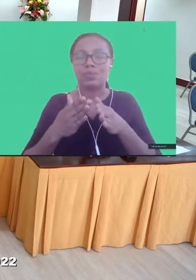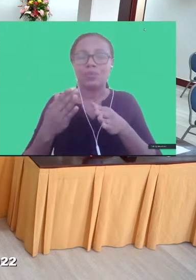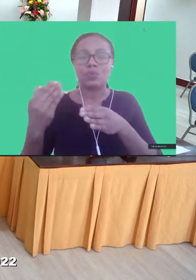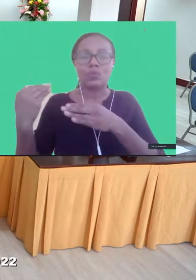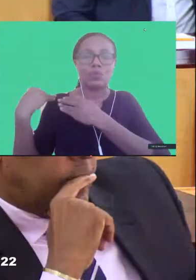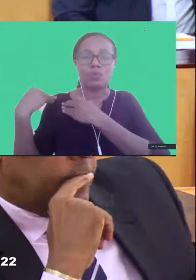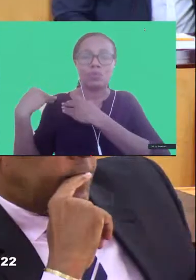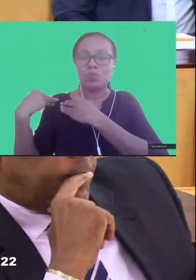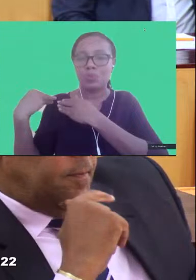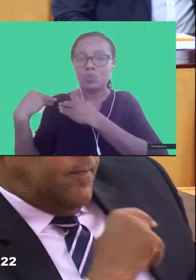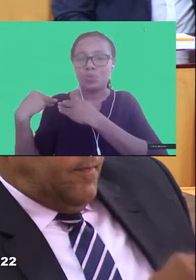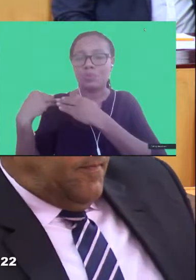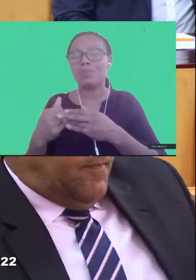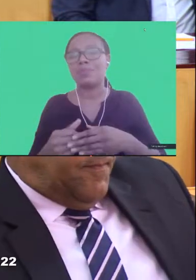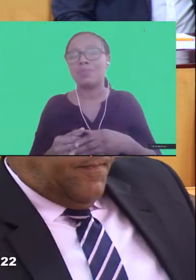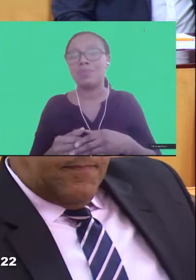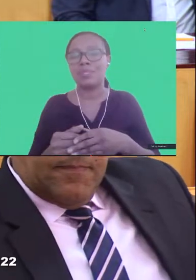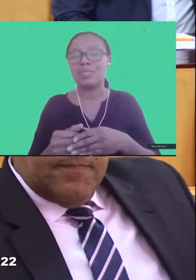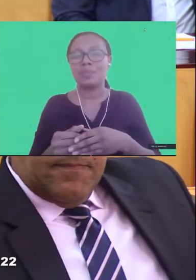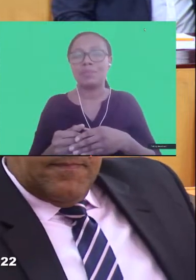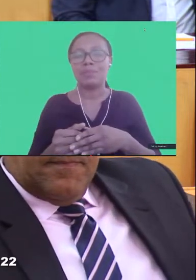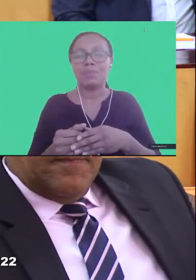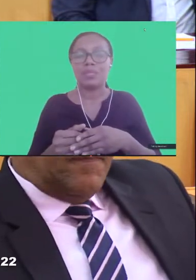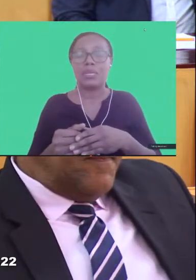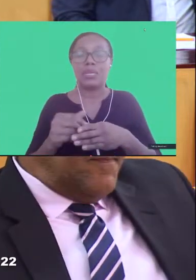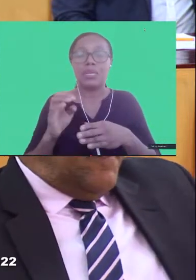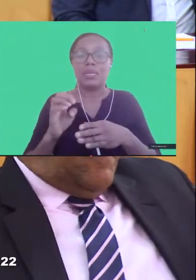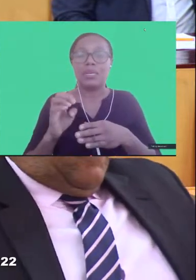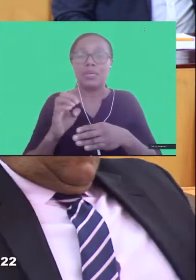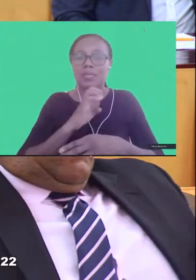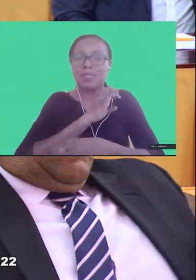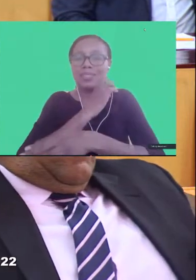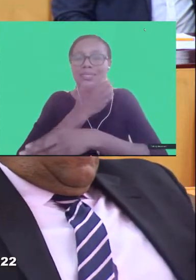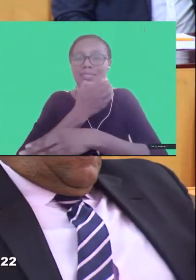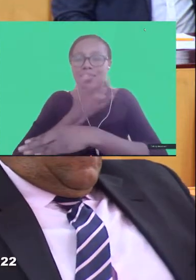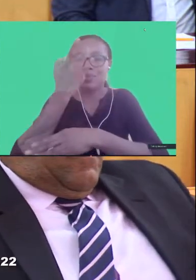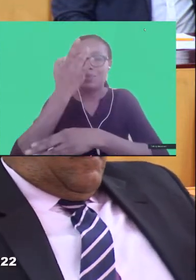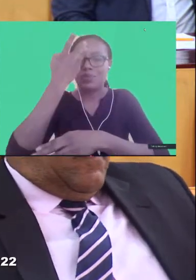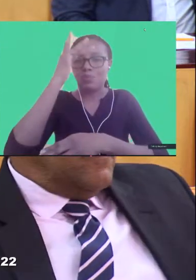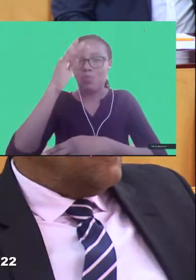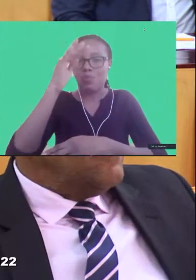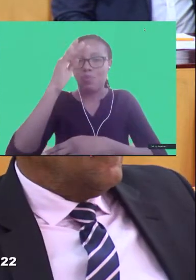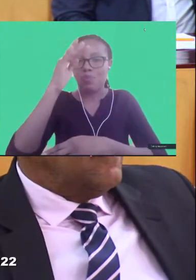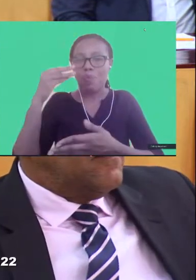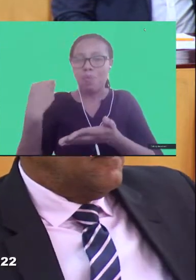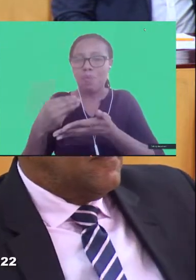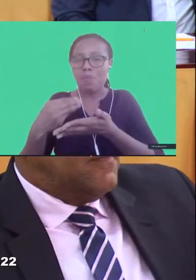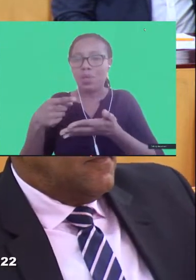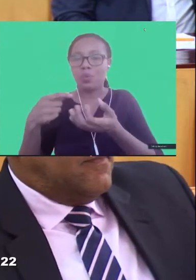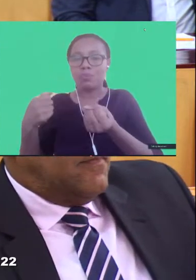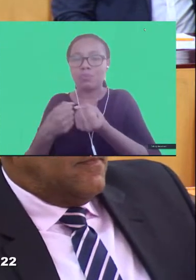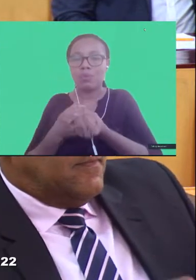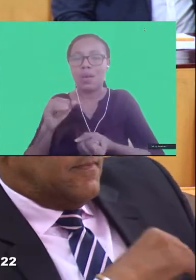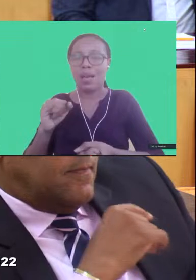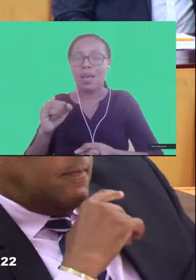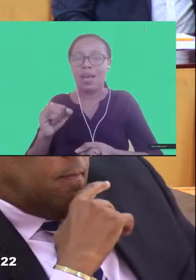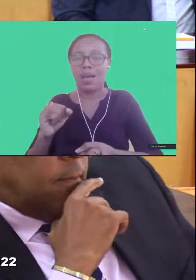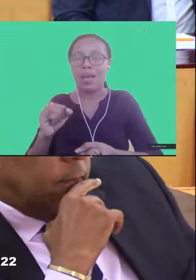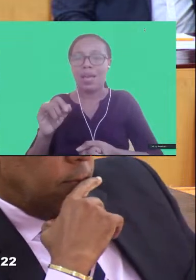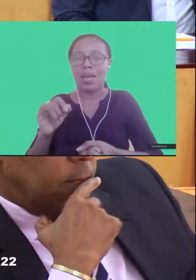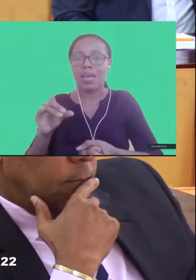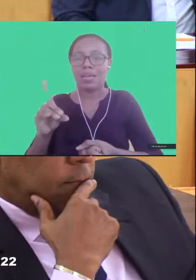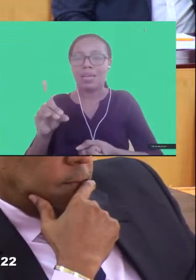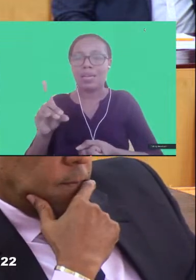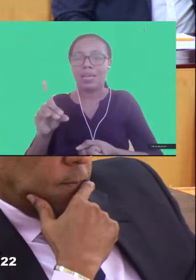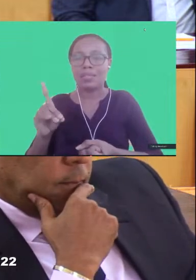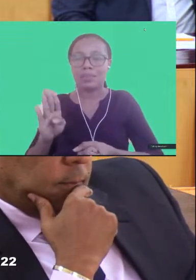an IDB-funded project which to the tune of nearly $94 million, and it is going to be rolled over a 5-year period. And